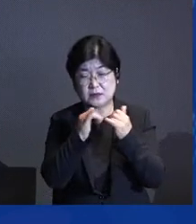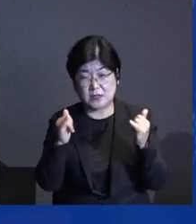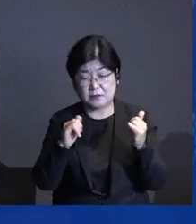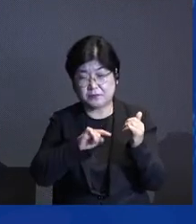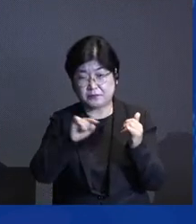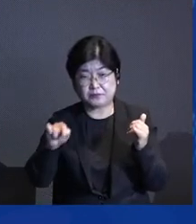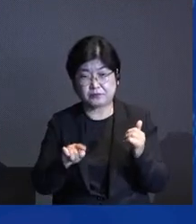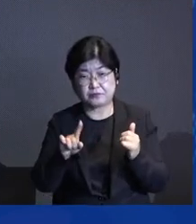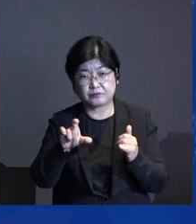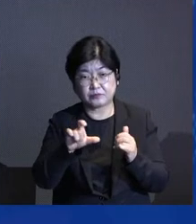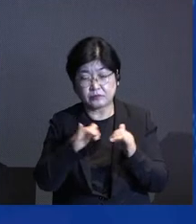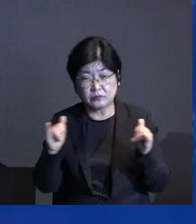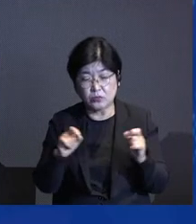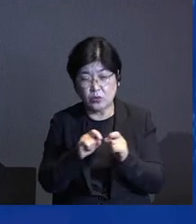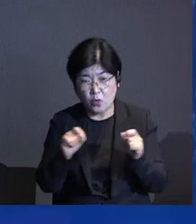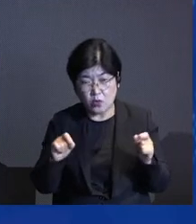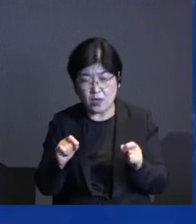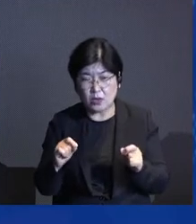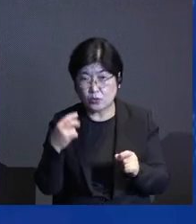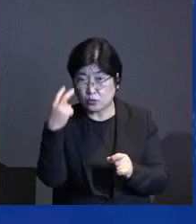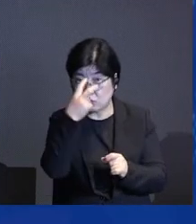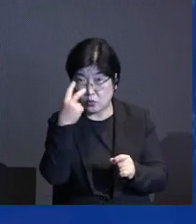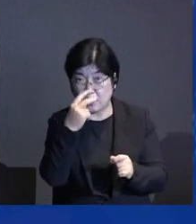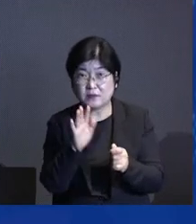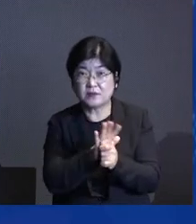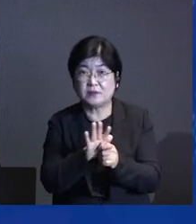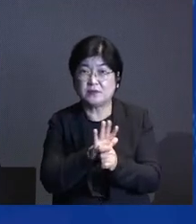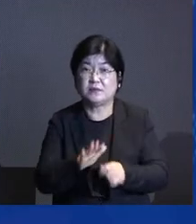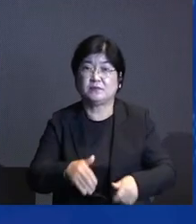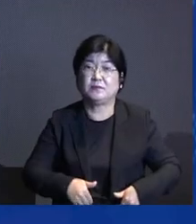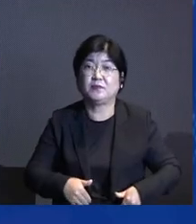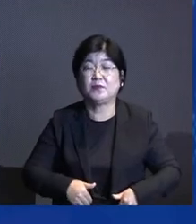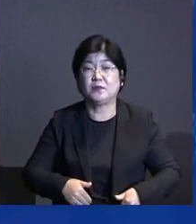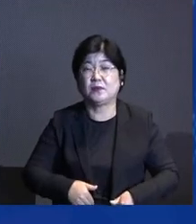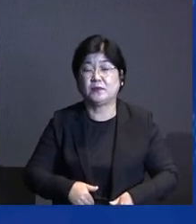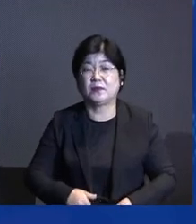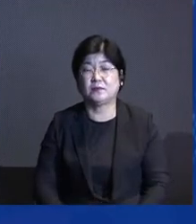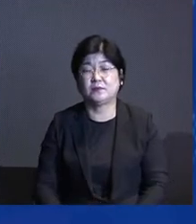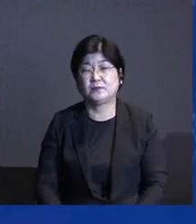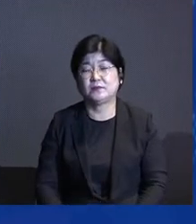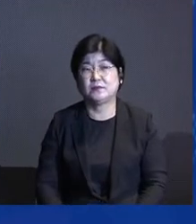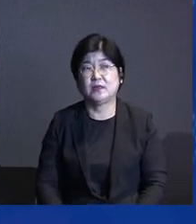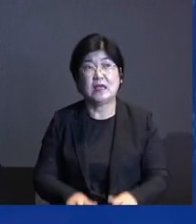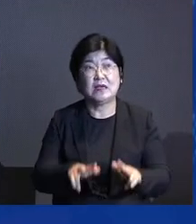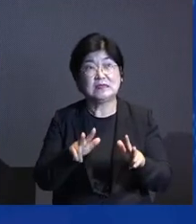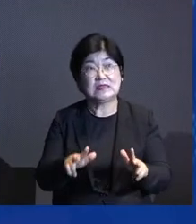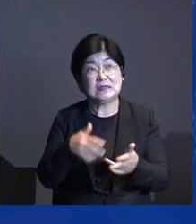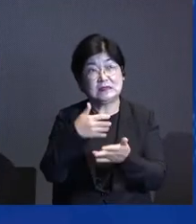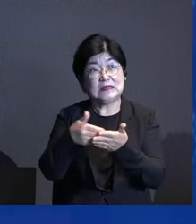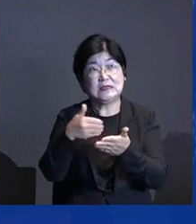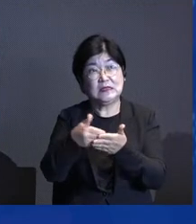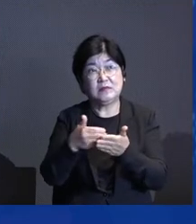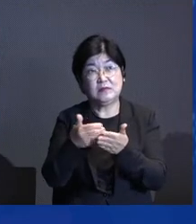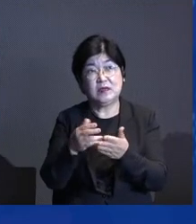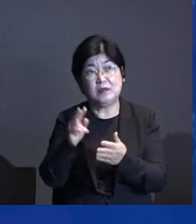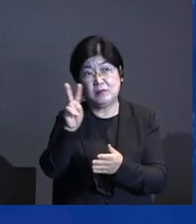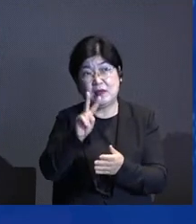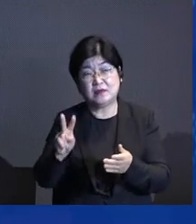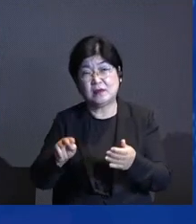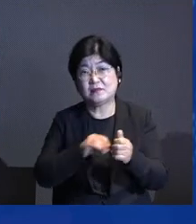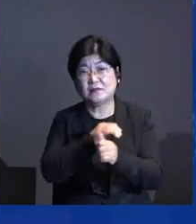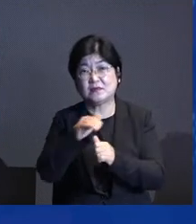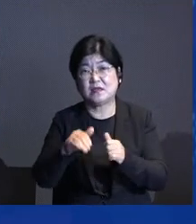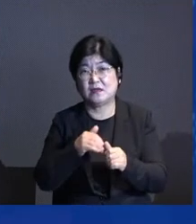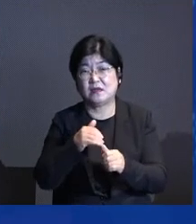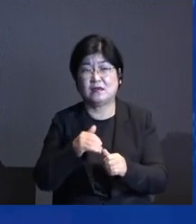services. That is the situation in the pictures in Vietnam. And also, we do not forget about the